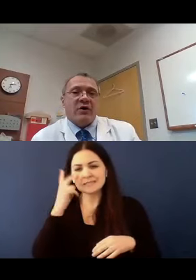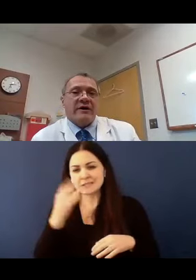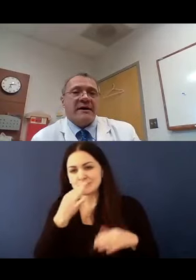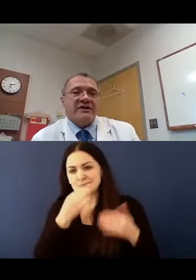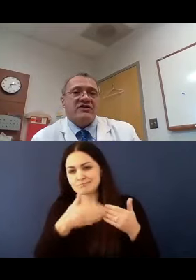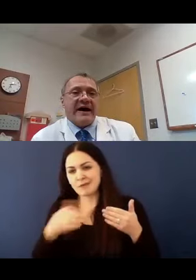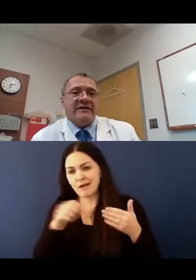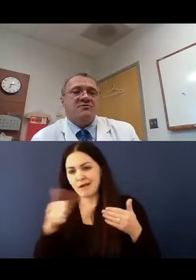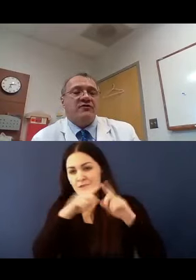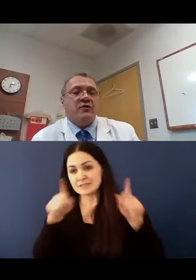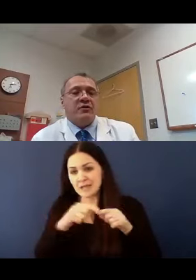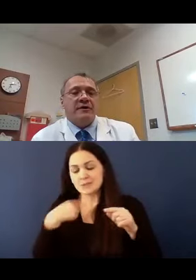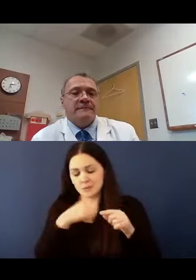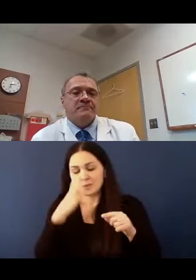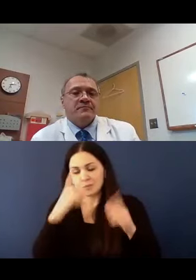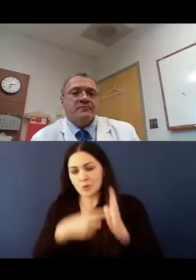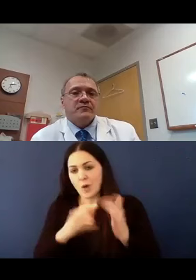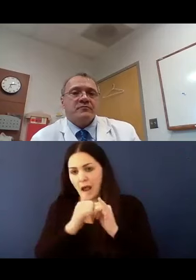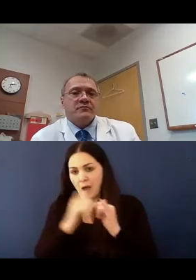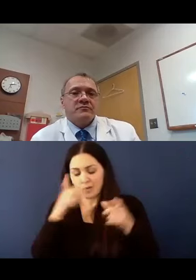how we're going to manage that. Let's move forward.